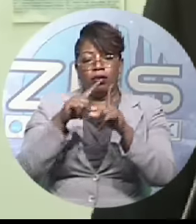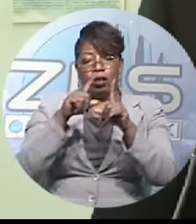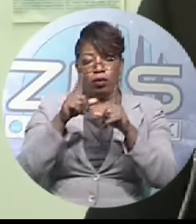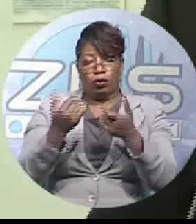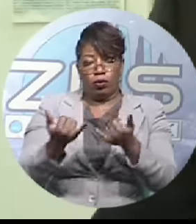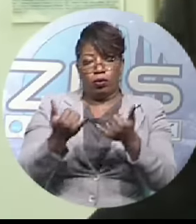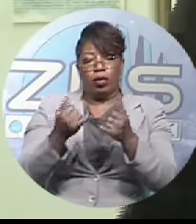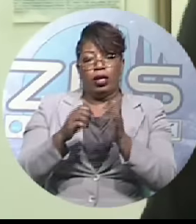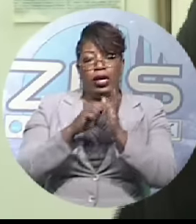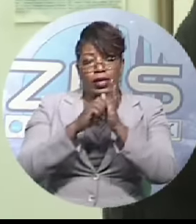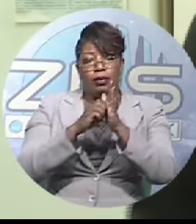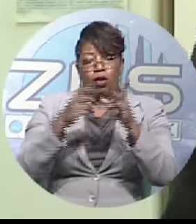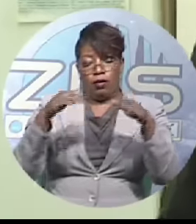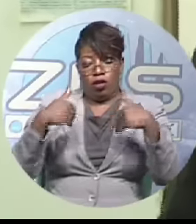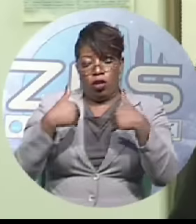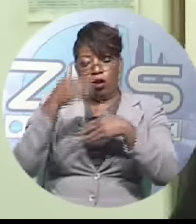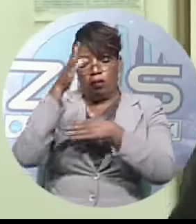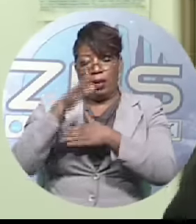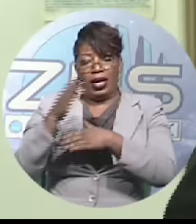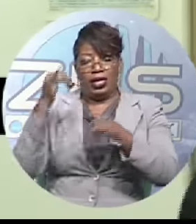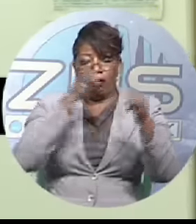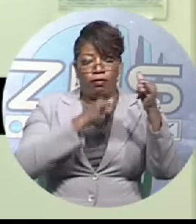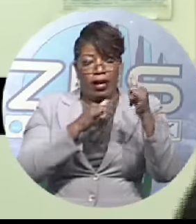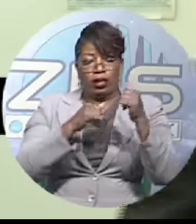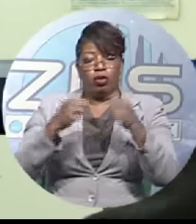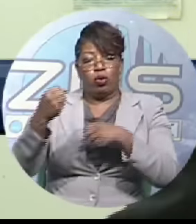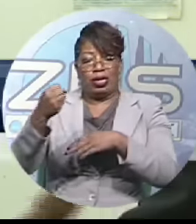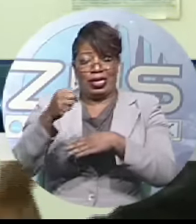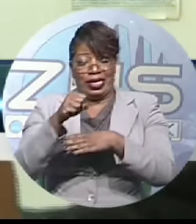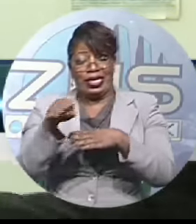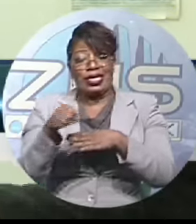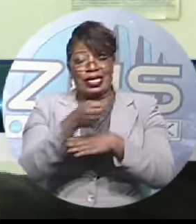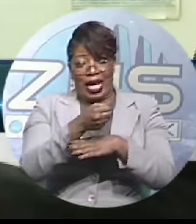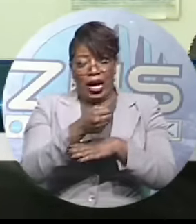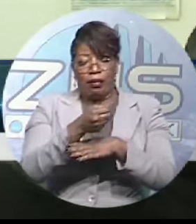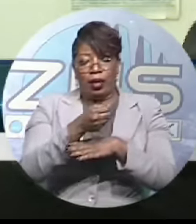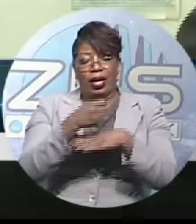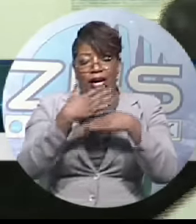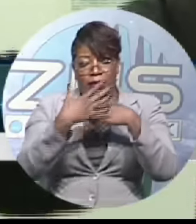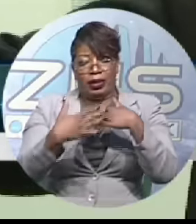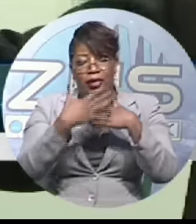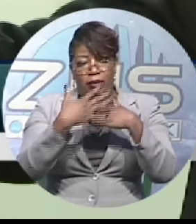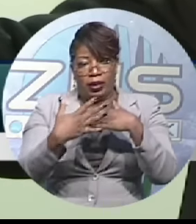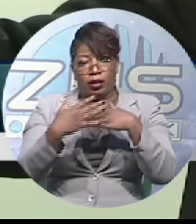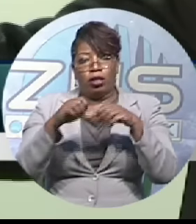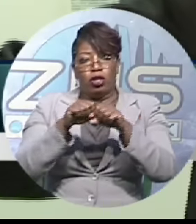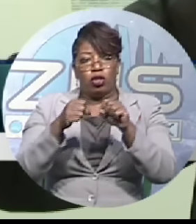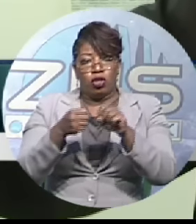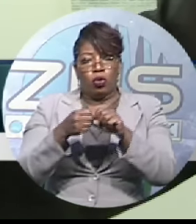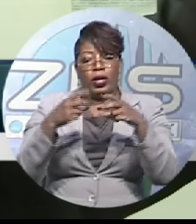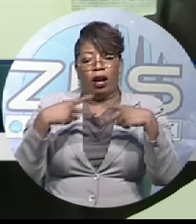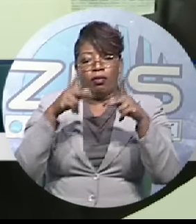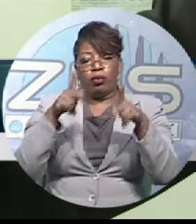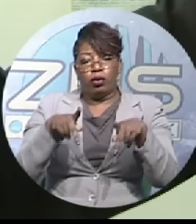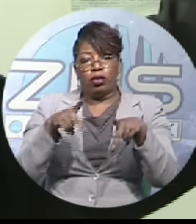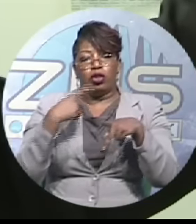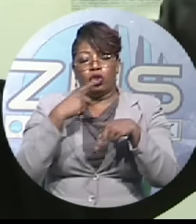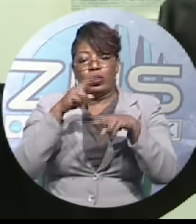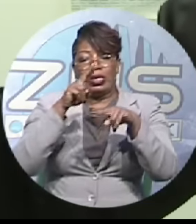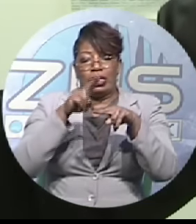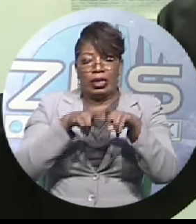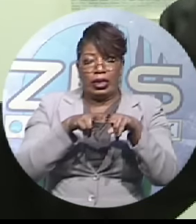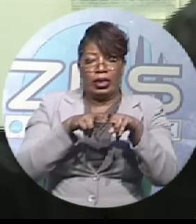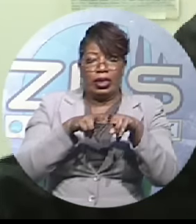in a fight who gets stabbed, he's now coming in, he's bleeding. So we have someone who's been